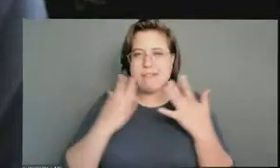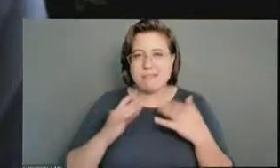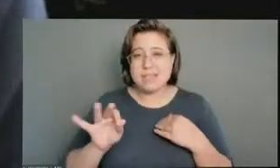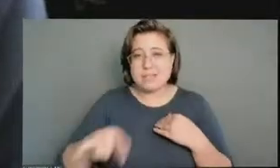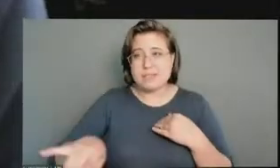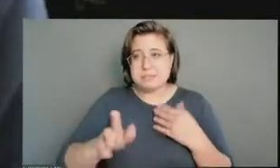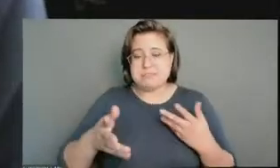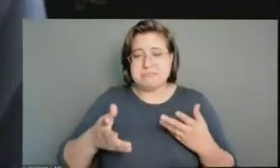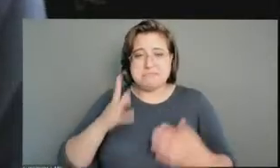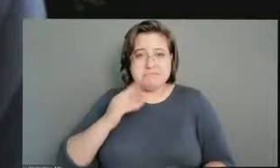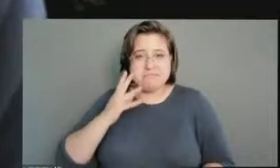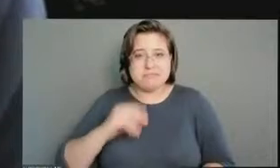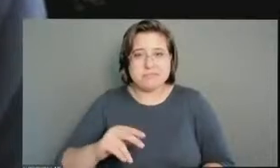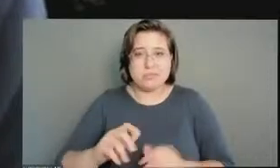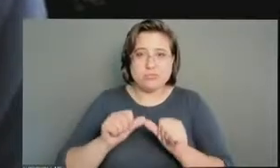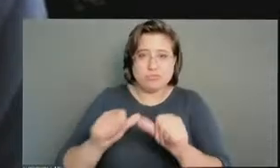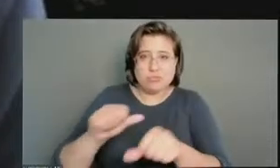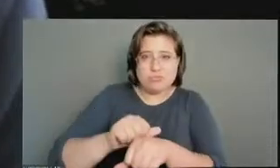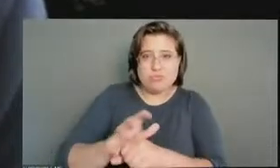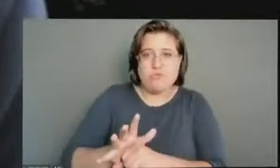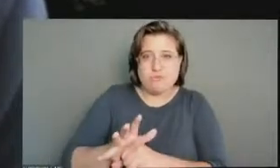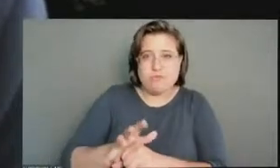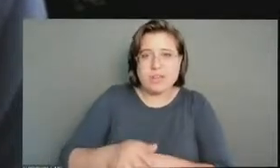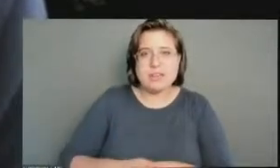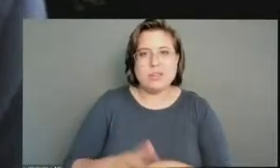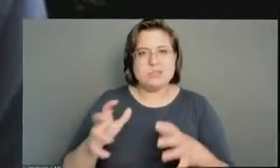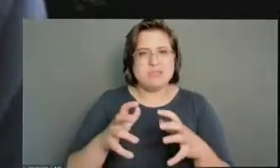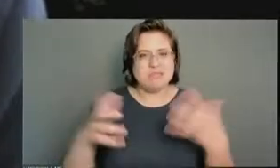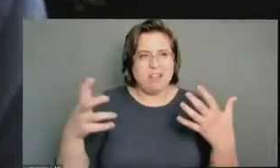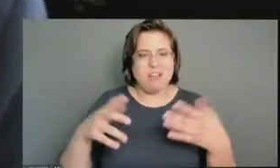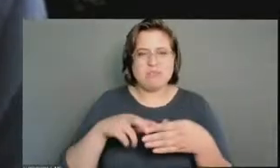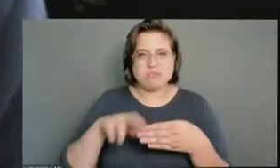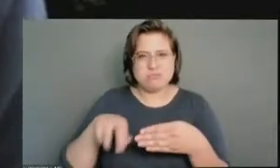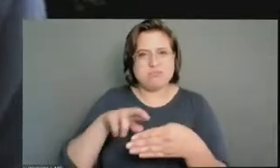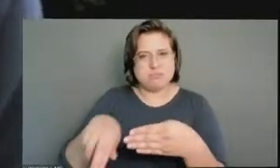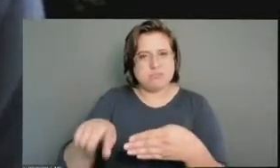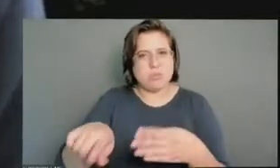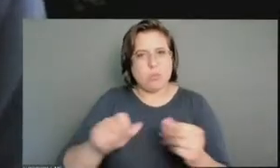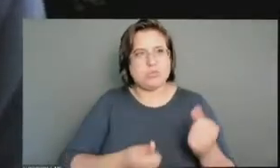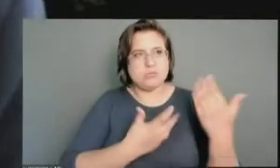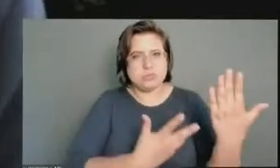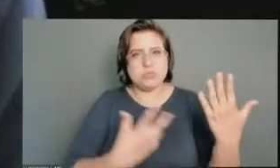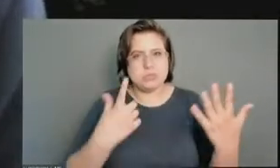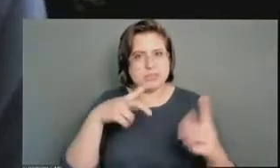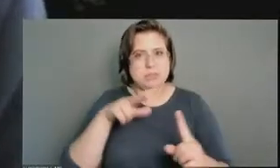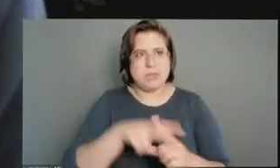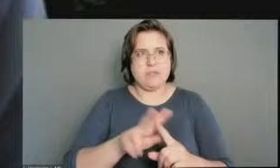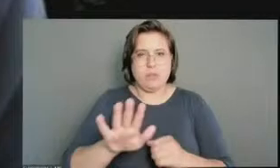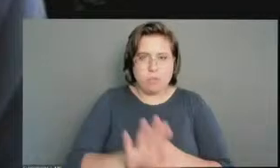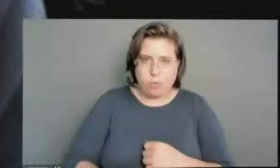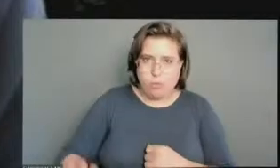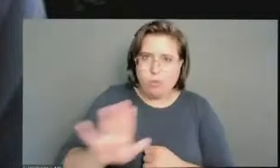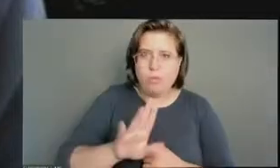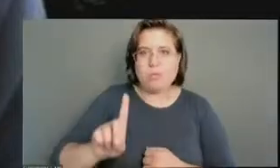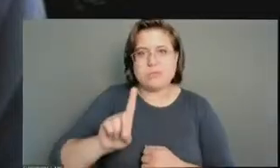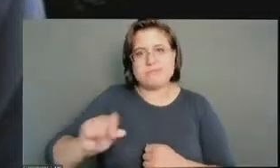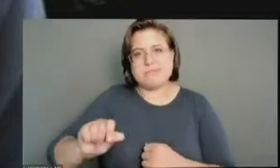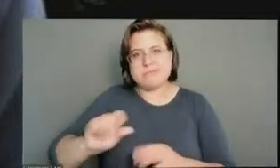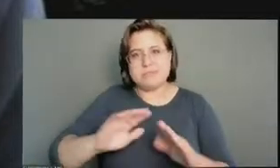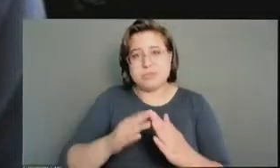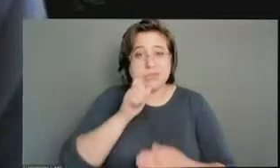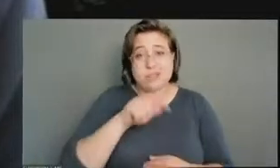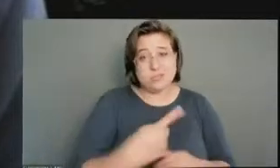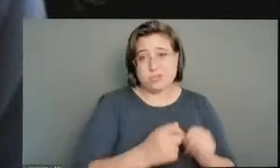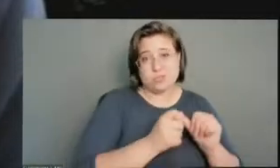long COVID. There are lots of implications of those recommendations for the whole disability community, not just people with long COVID, but I